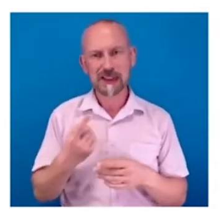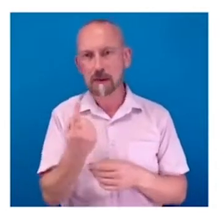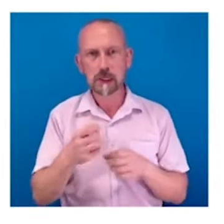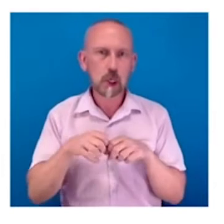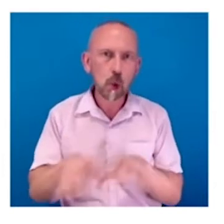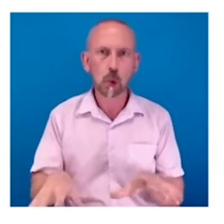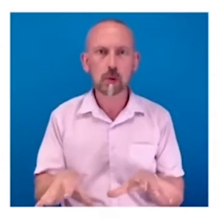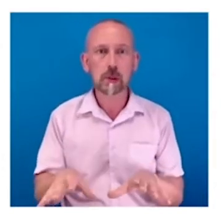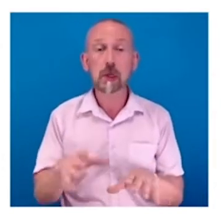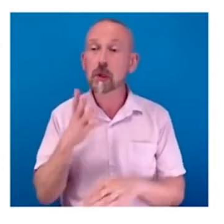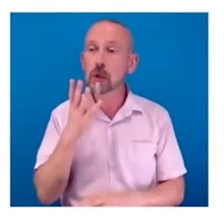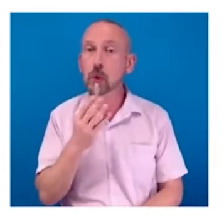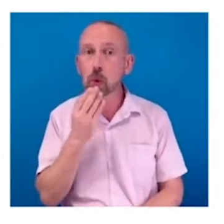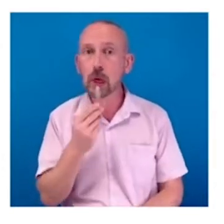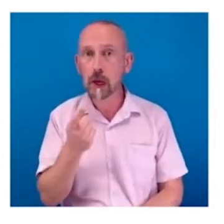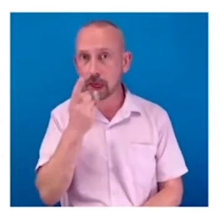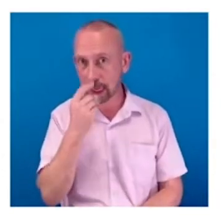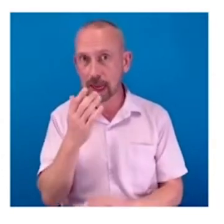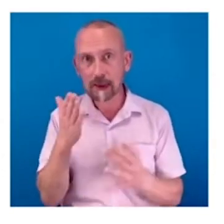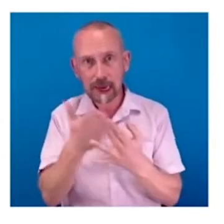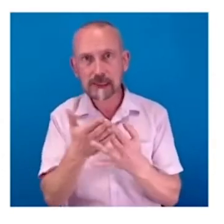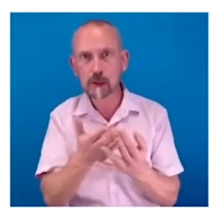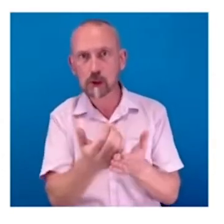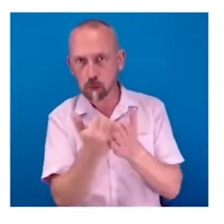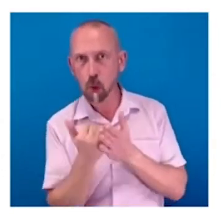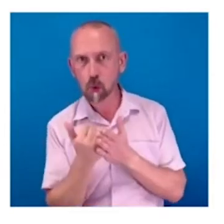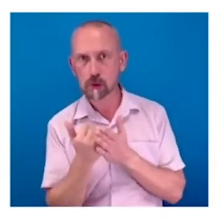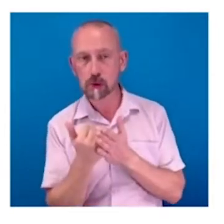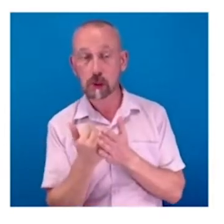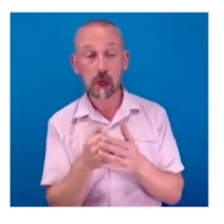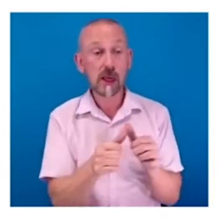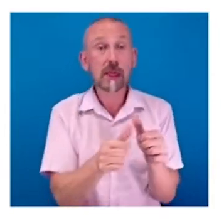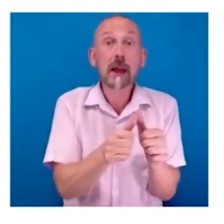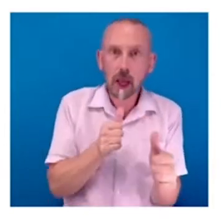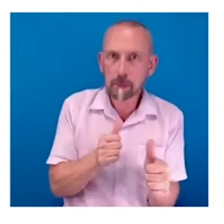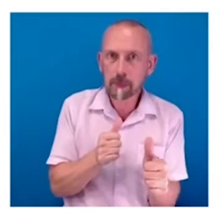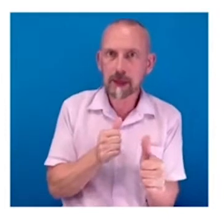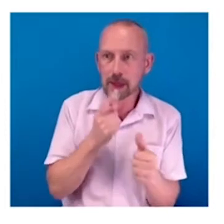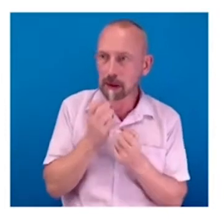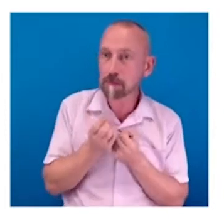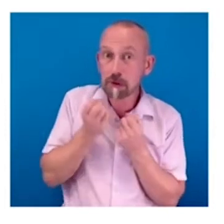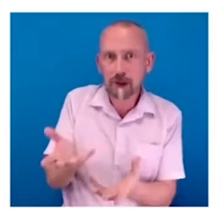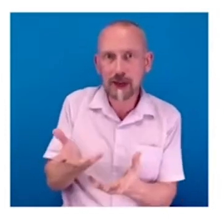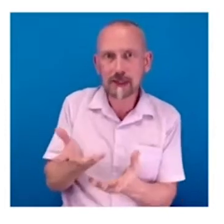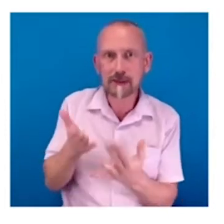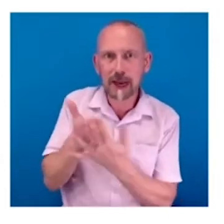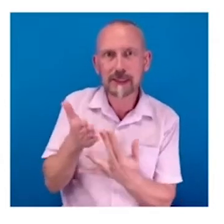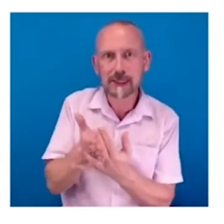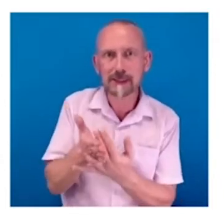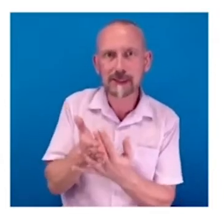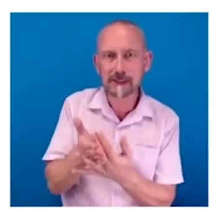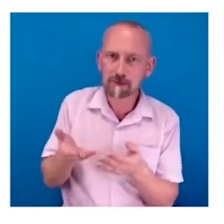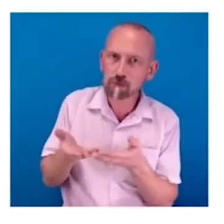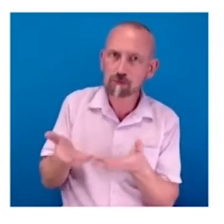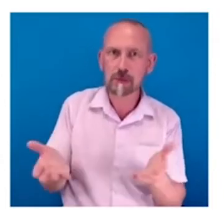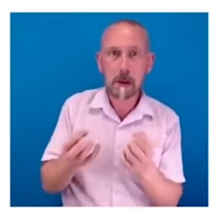are able to get the support that they need. The companies are able to provide an accessible support to this community of